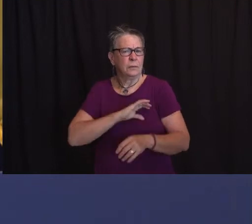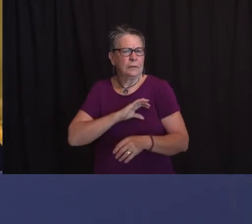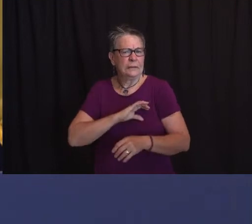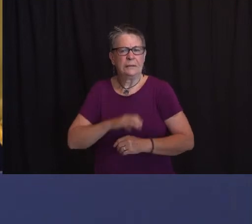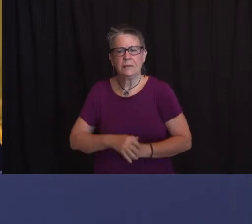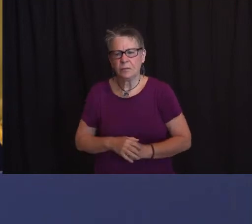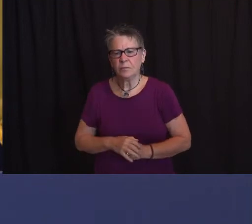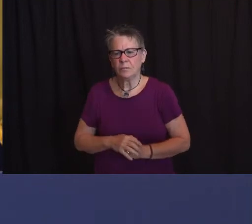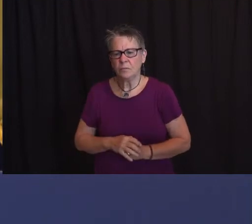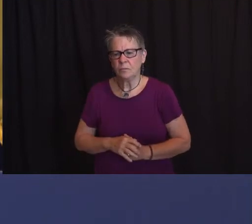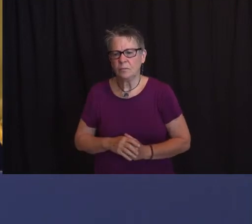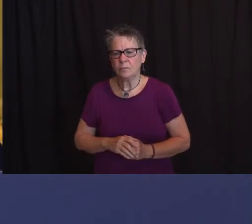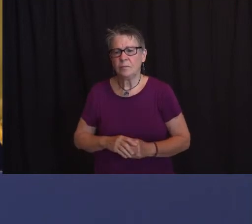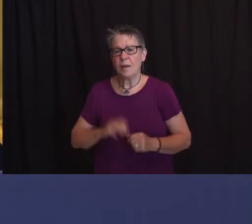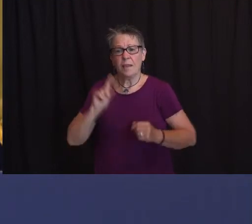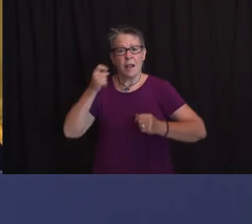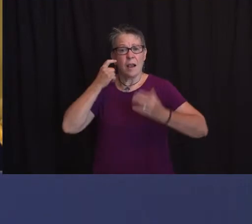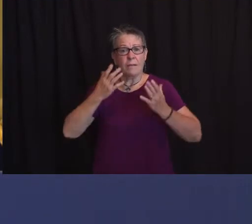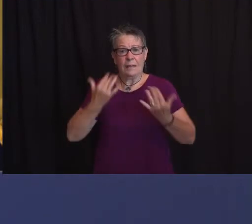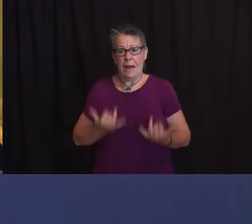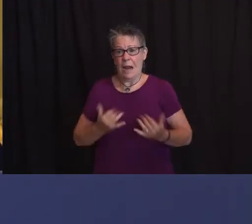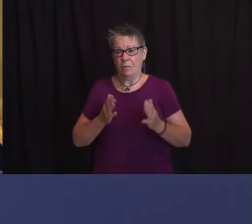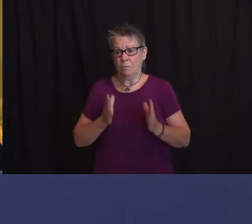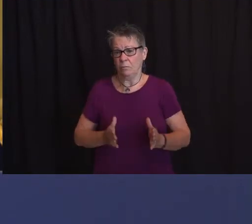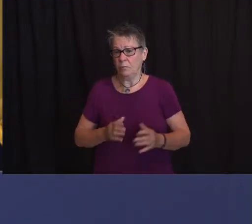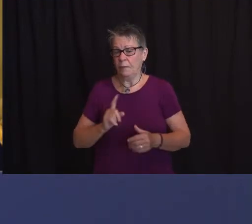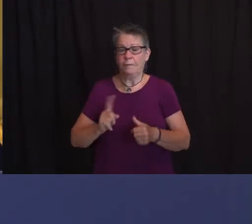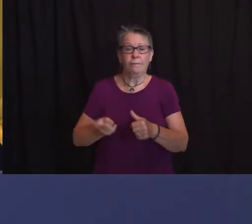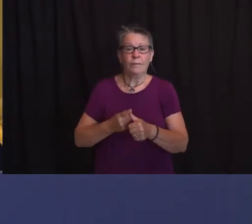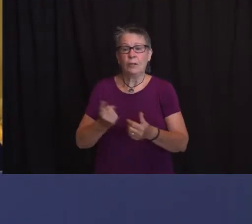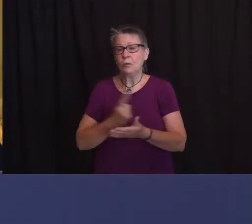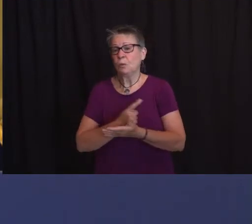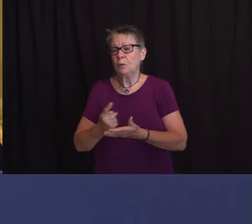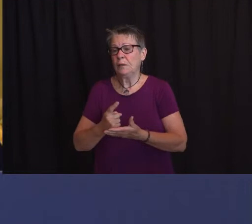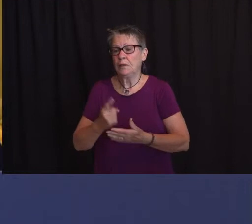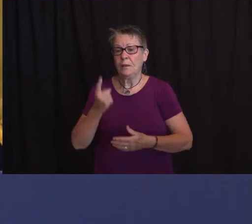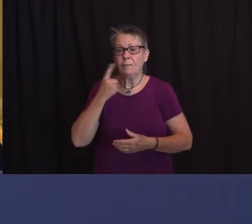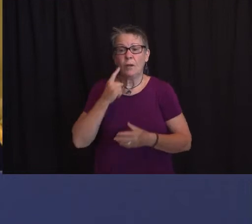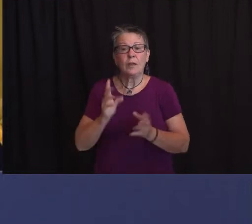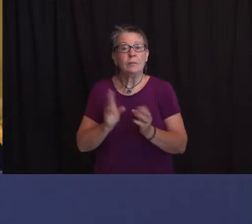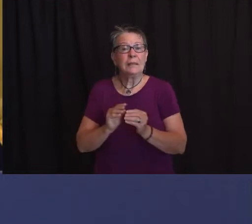the one gathering. So we're going to see how this works for a few weeks.